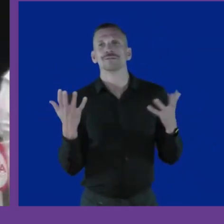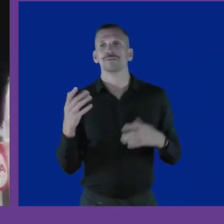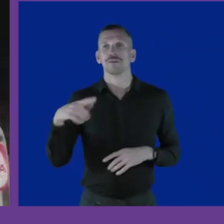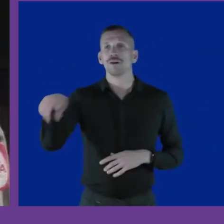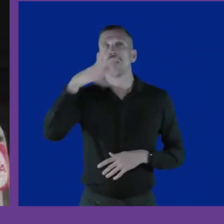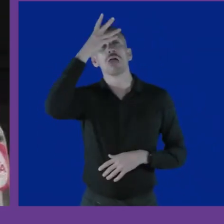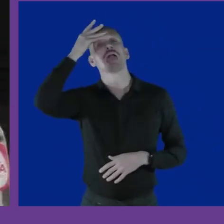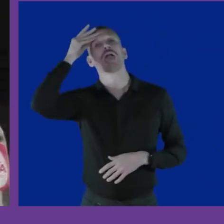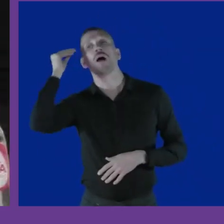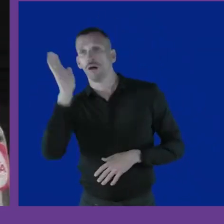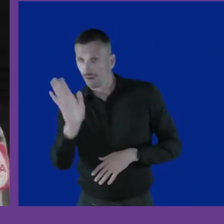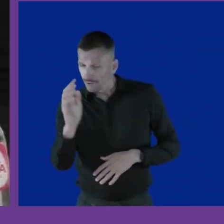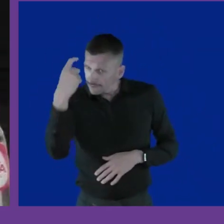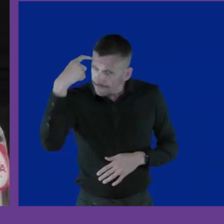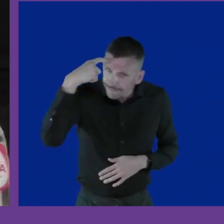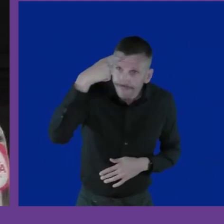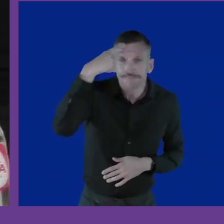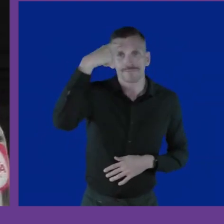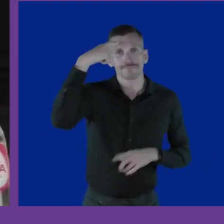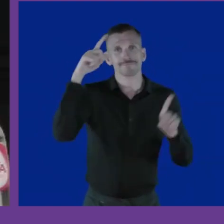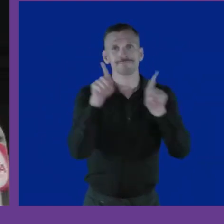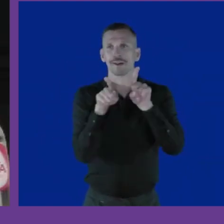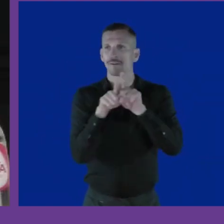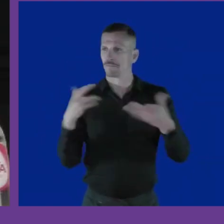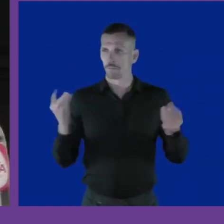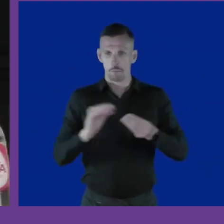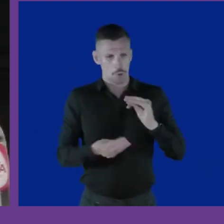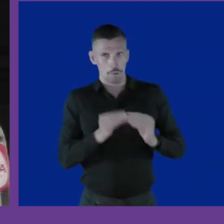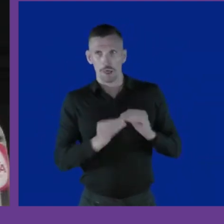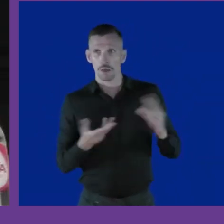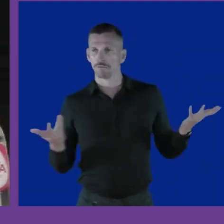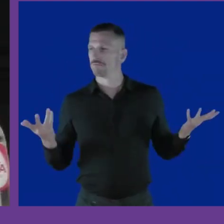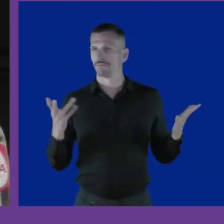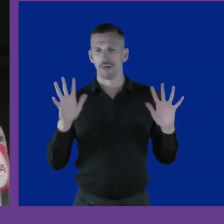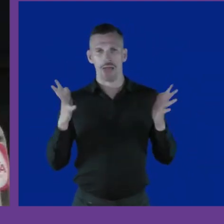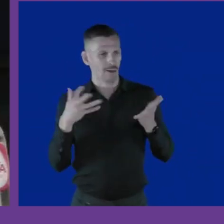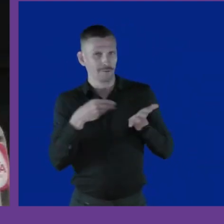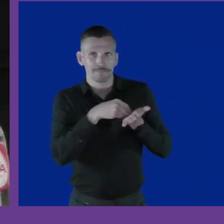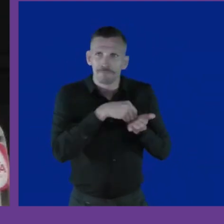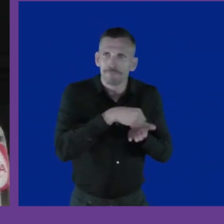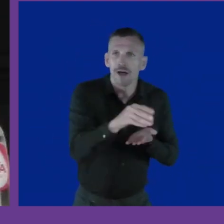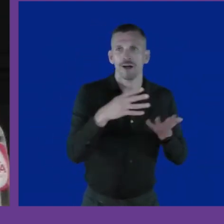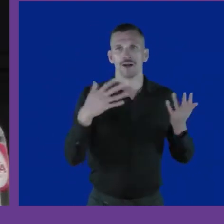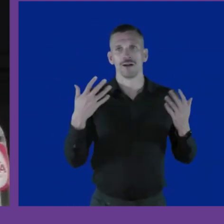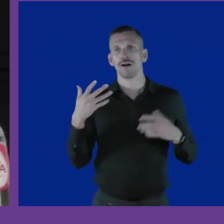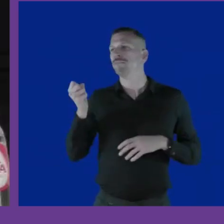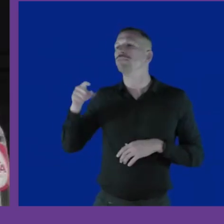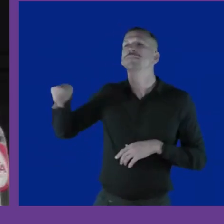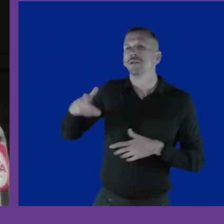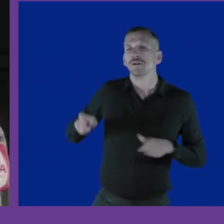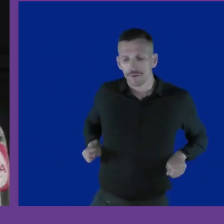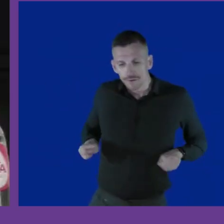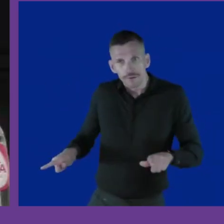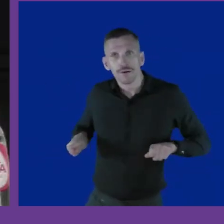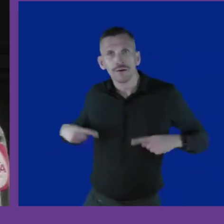lot of people with motor impairments have problems reaching payment terminals. So that's good that that's in the EAA standards as well.